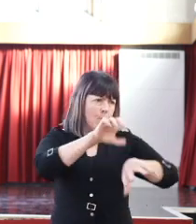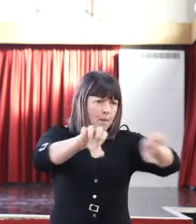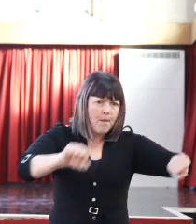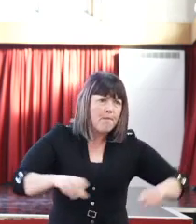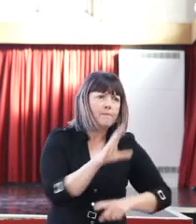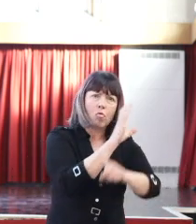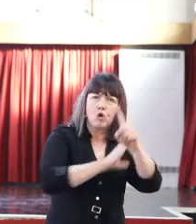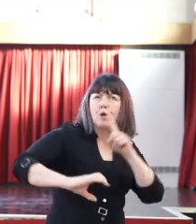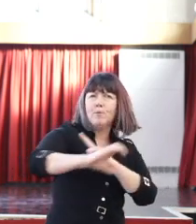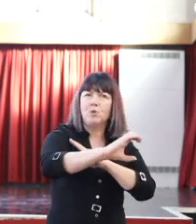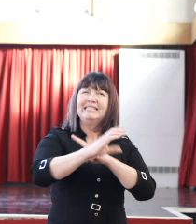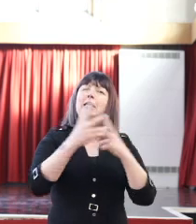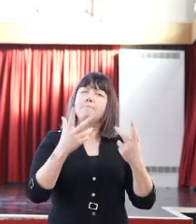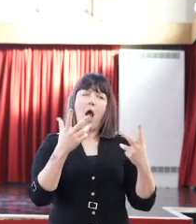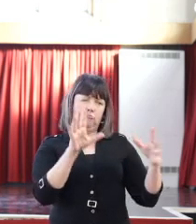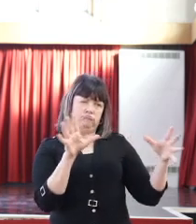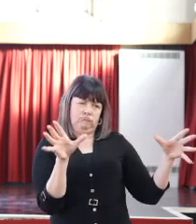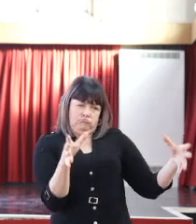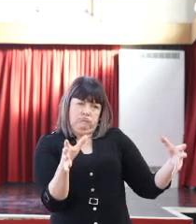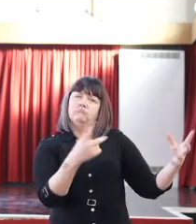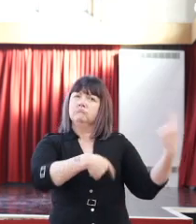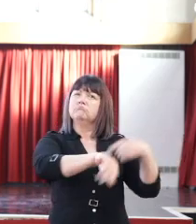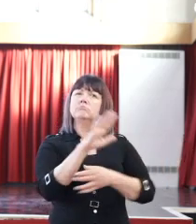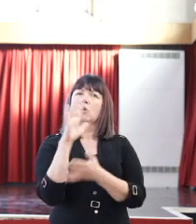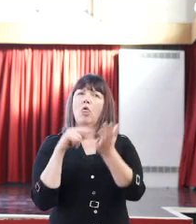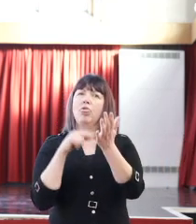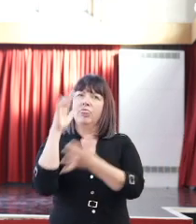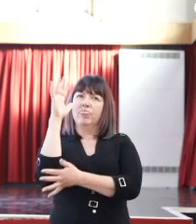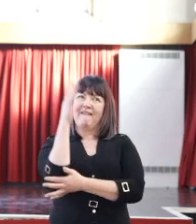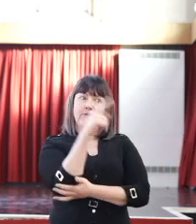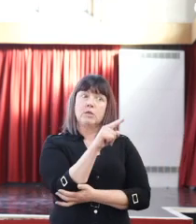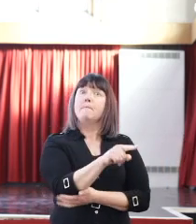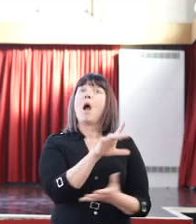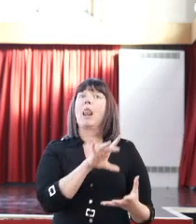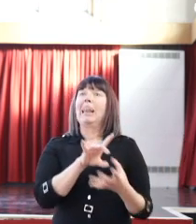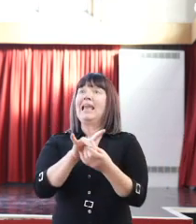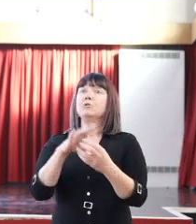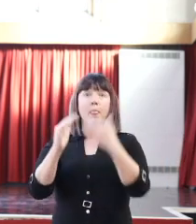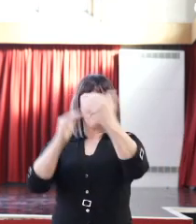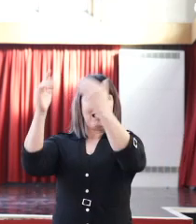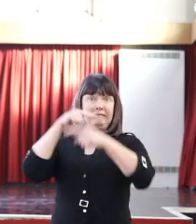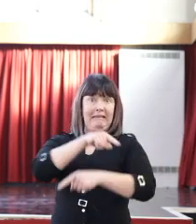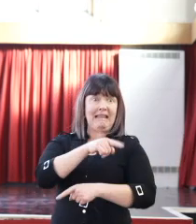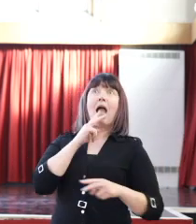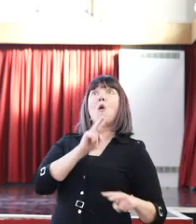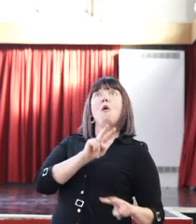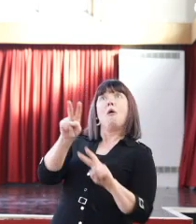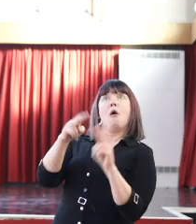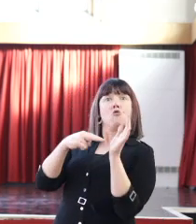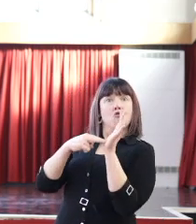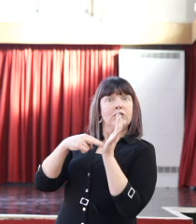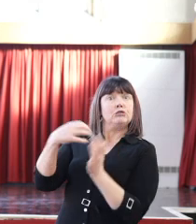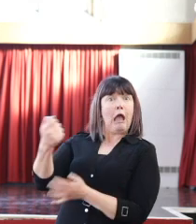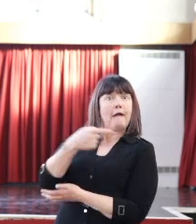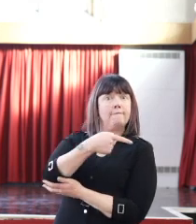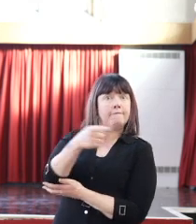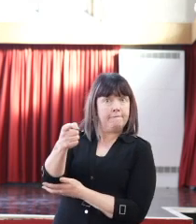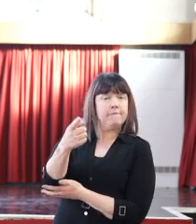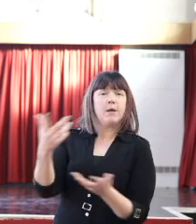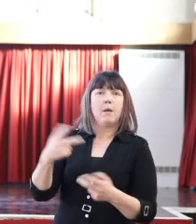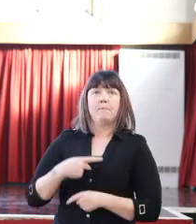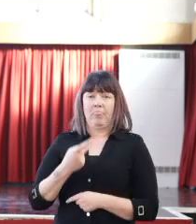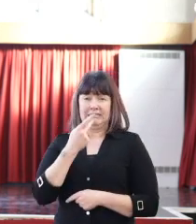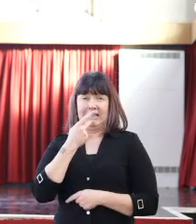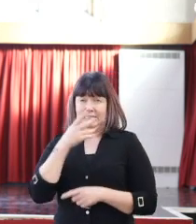them, settling in Thetford, and funding many of the most impressive buildings in Norwich. While in the Middle Ages, Norwich actually became the second largest settlement in all of